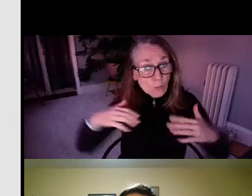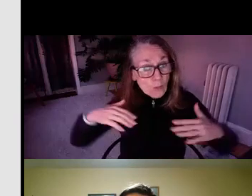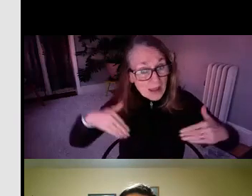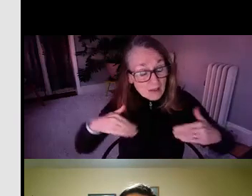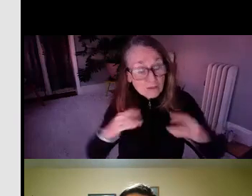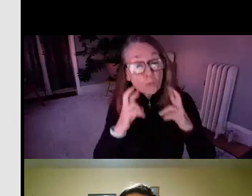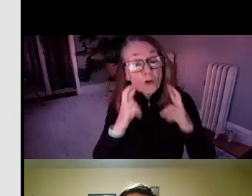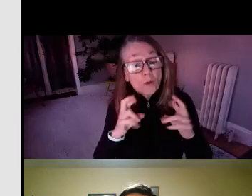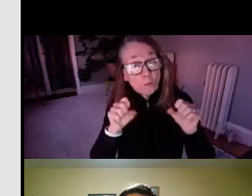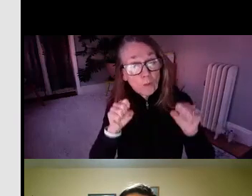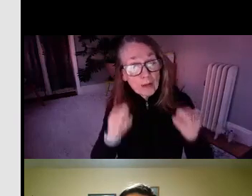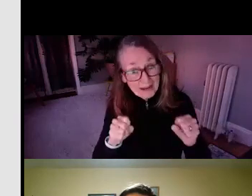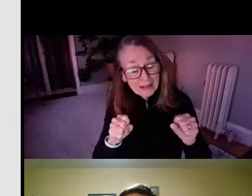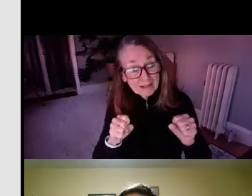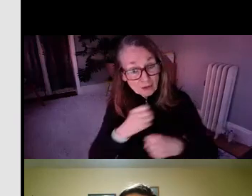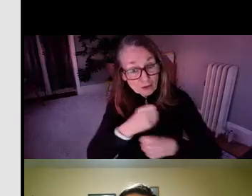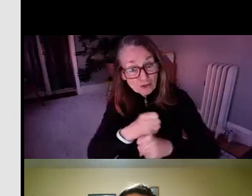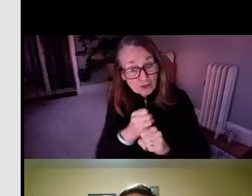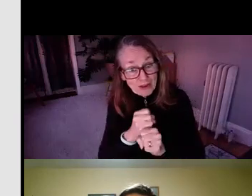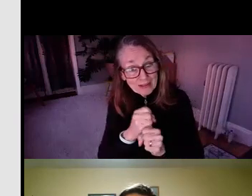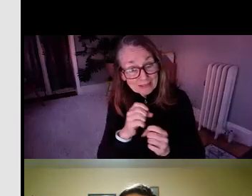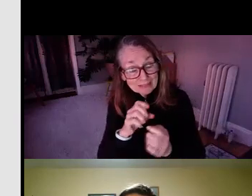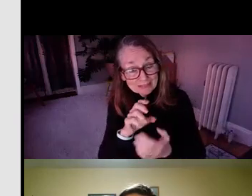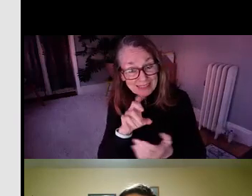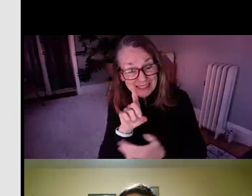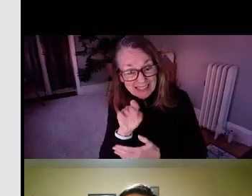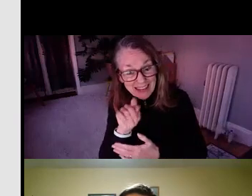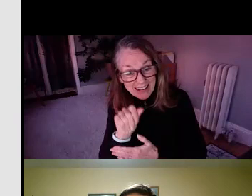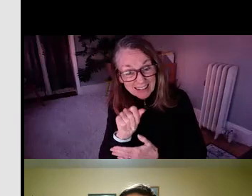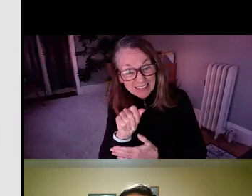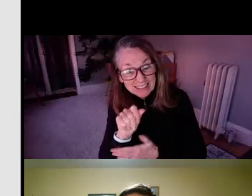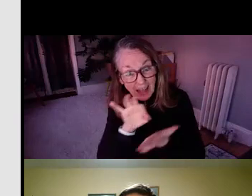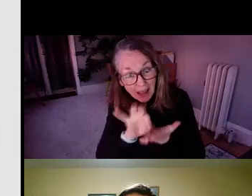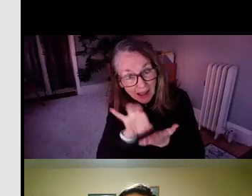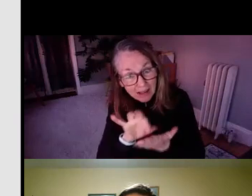can. And that information is vital for us to be able to